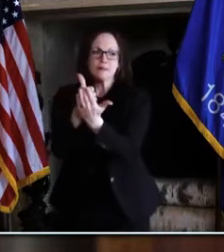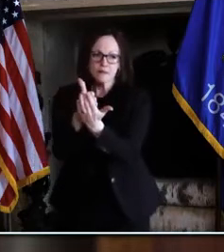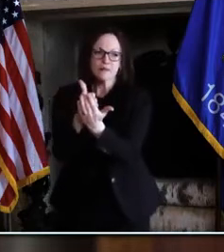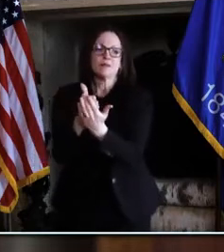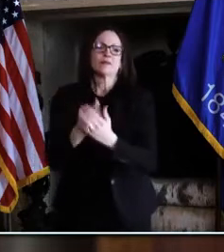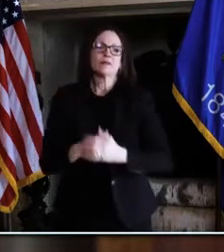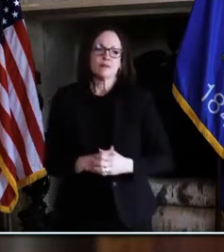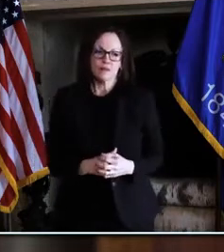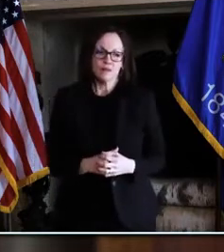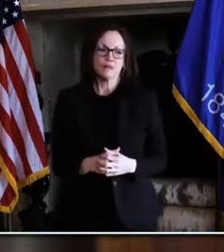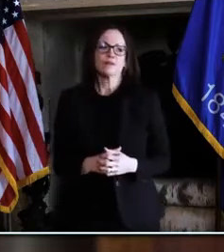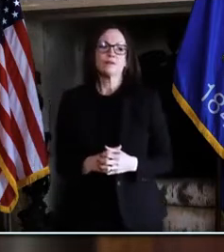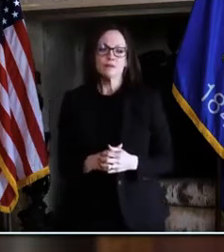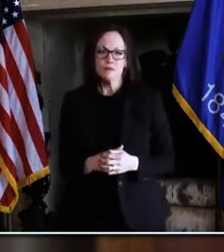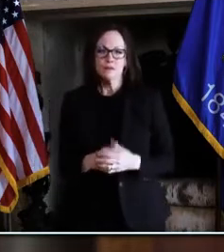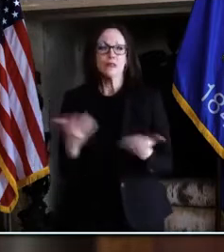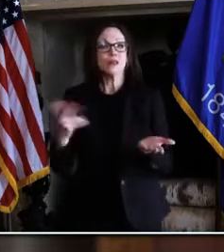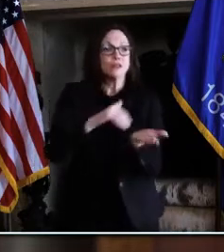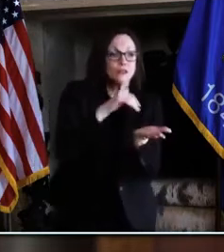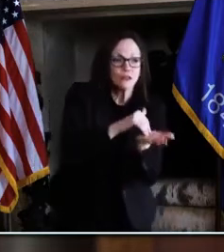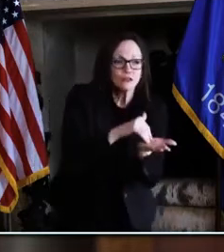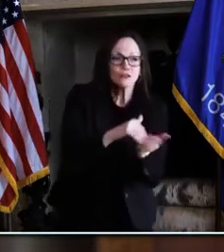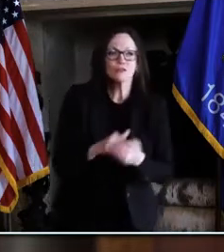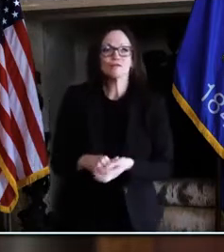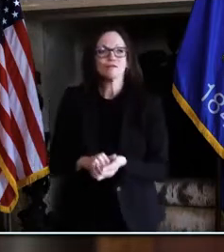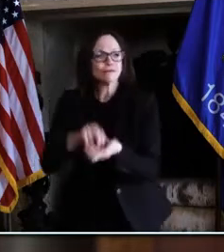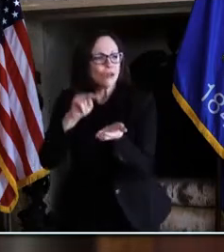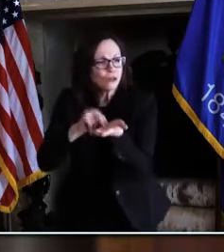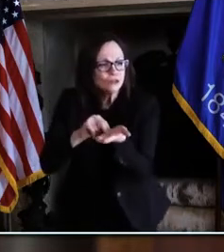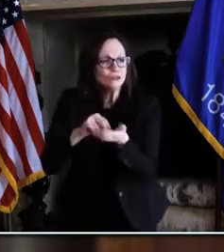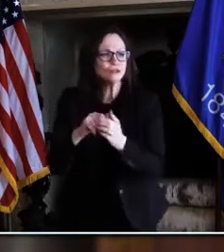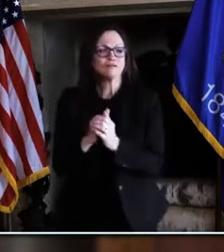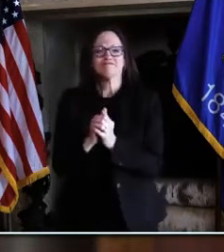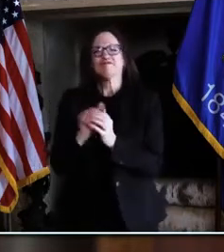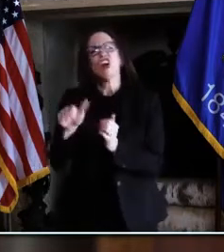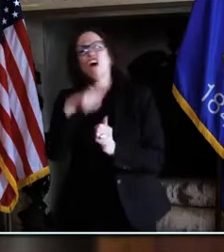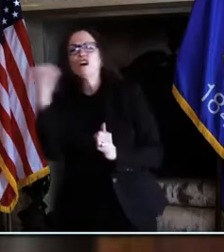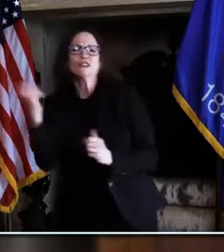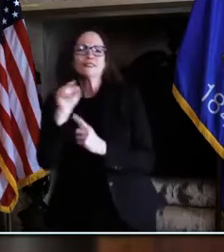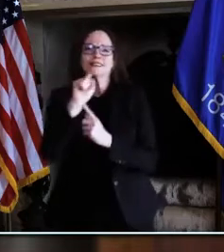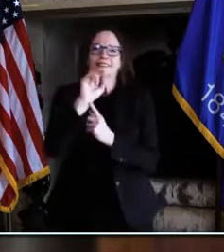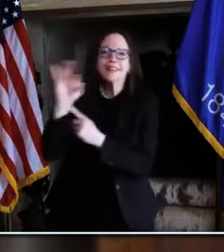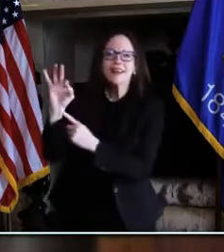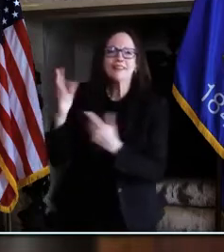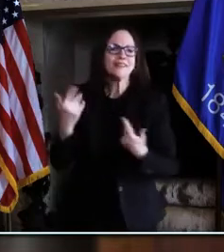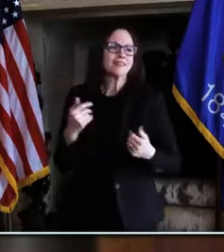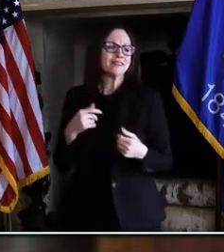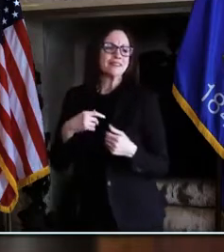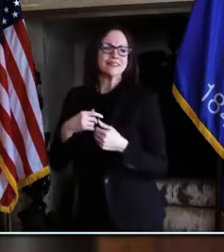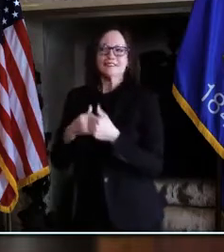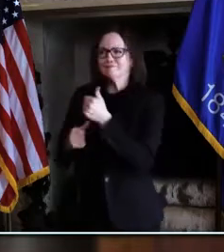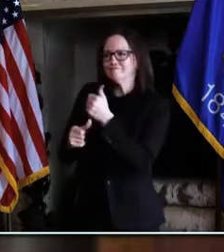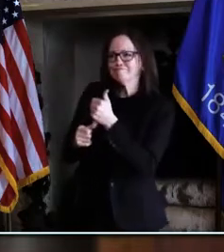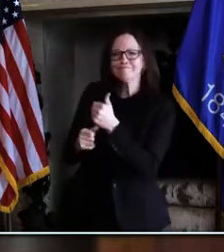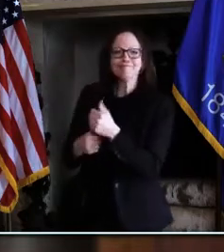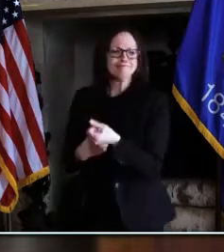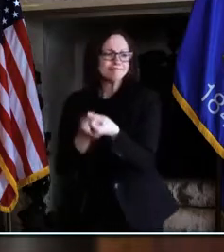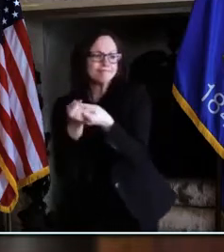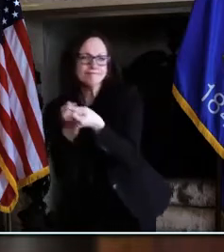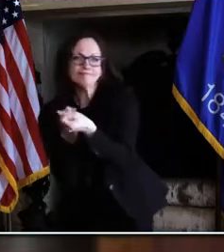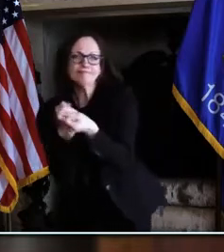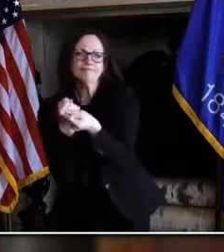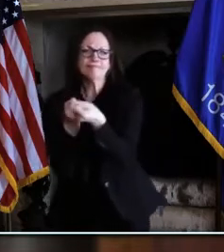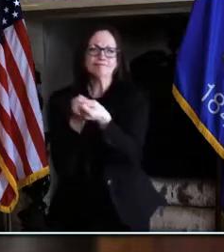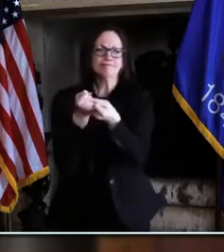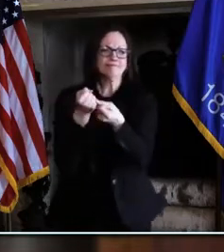nurses, public health officials, and other staff across the agency are working with our healthcare system partners, leaders from Epic Systems